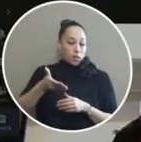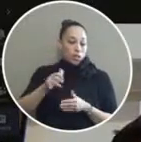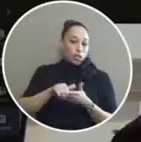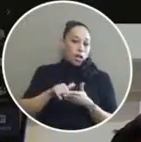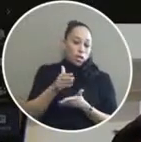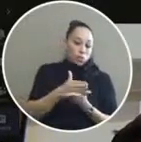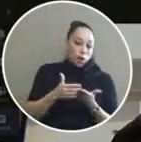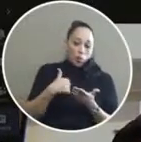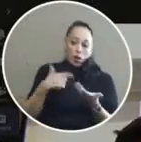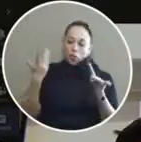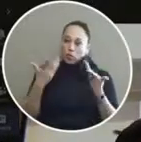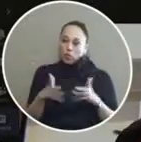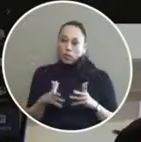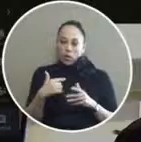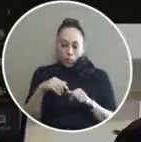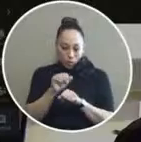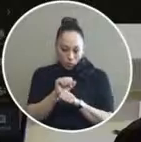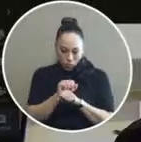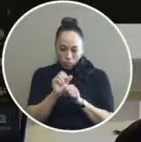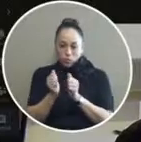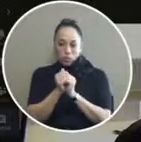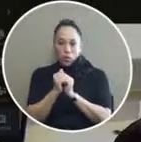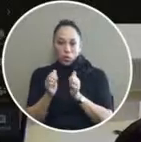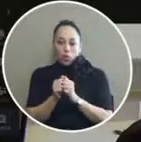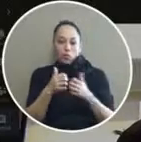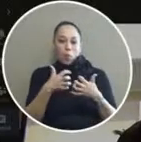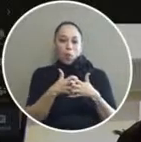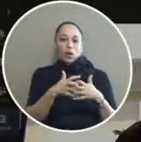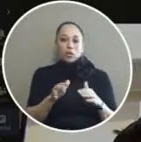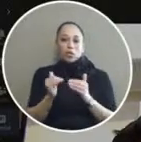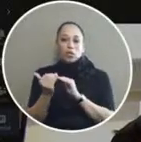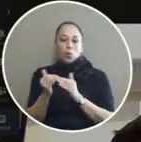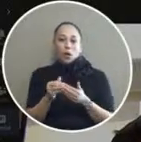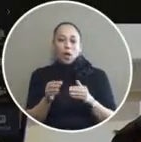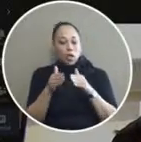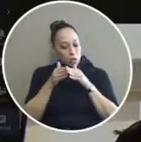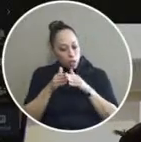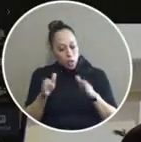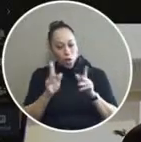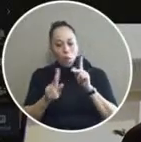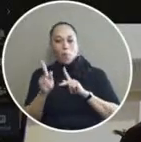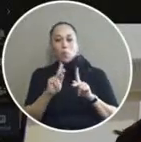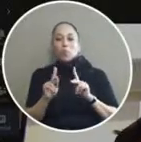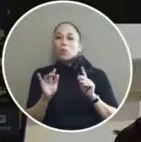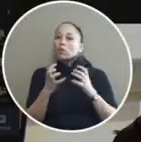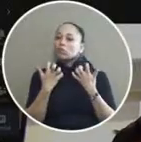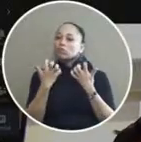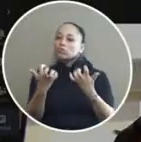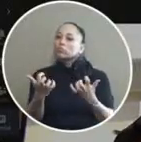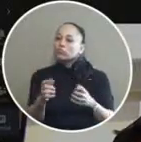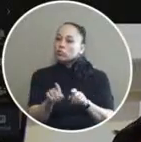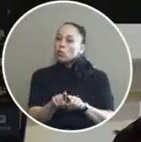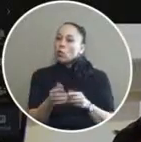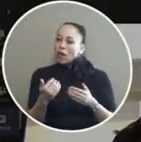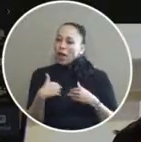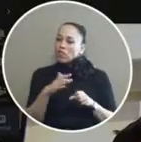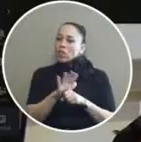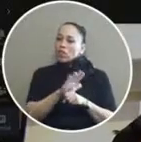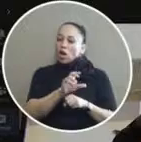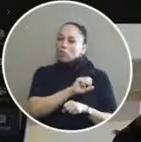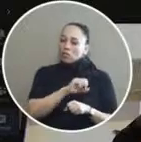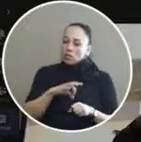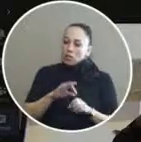part of how we get it done, by working together with our partners, the business community, as well as the general public at large. Do we have enough staff to be